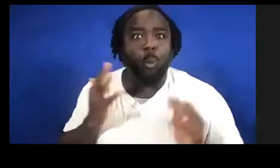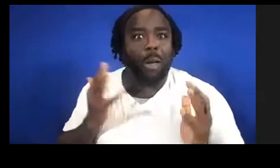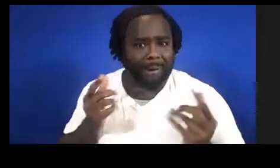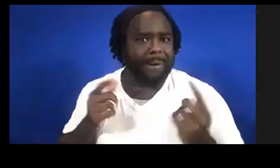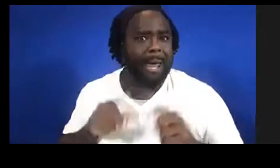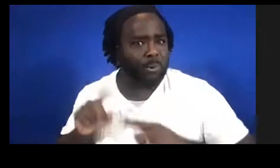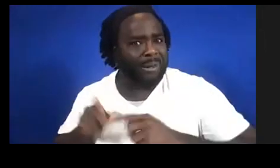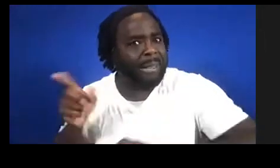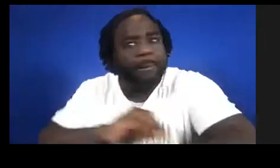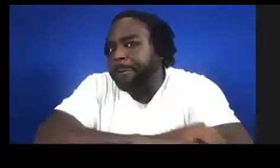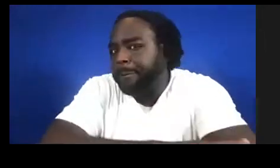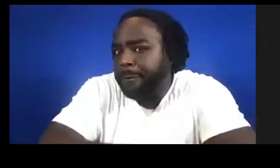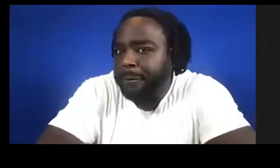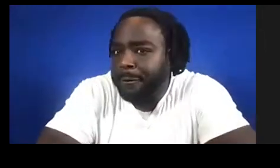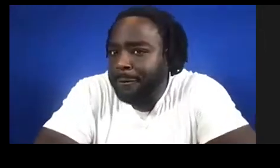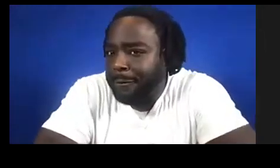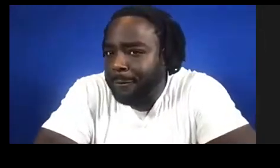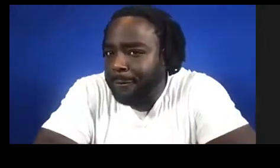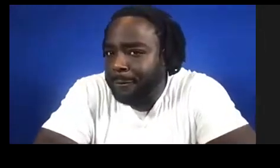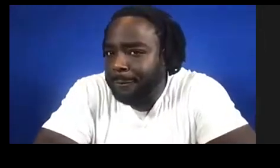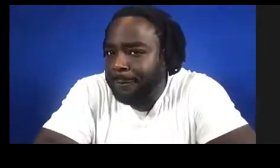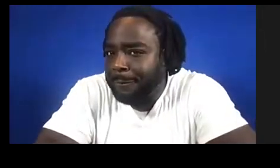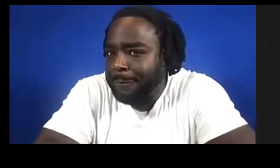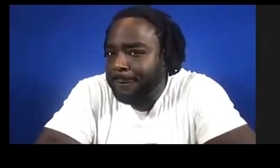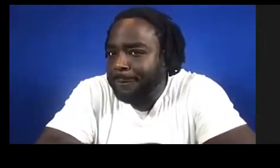little bit of explicit language. I know there's a family show,